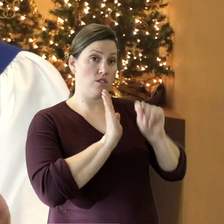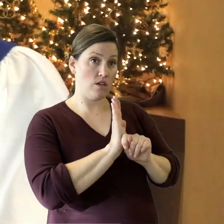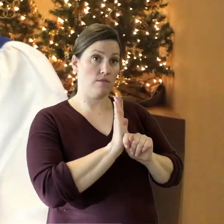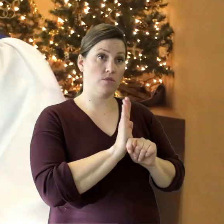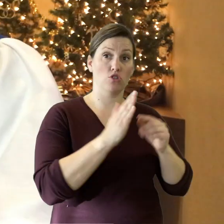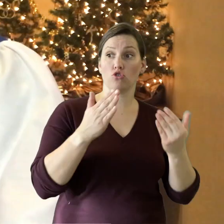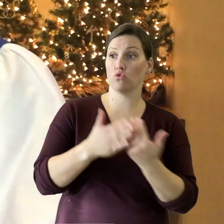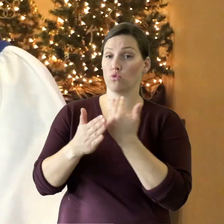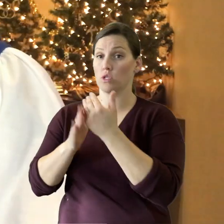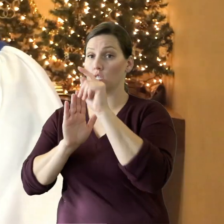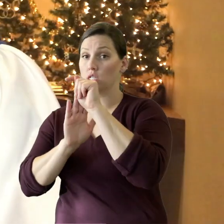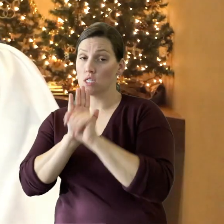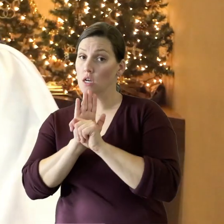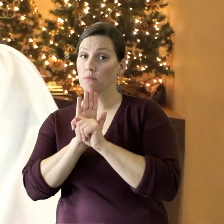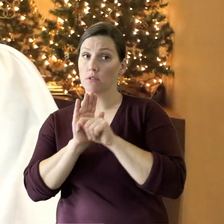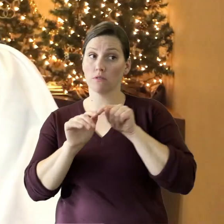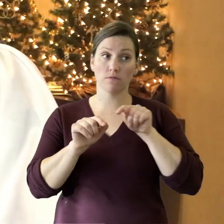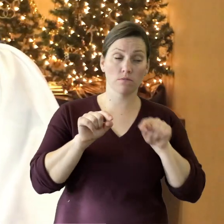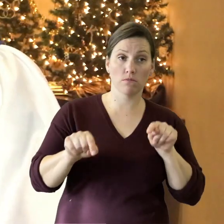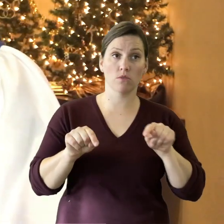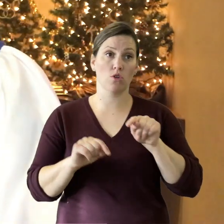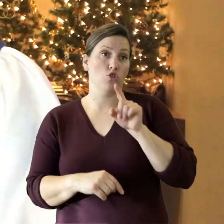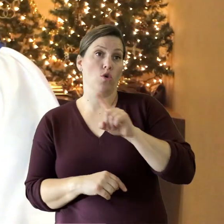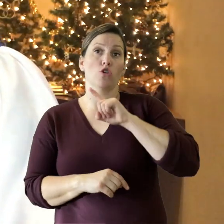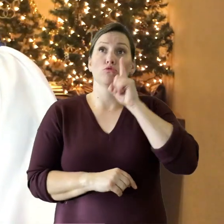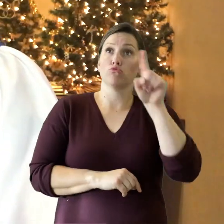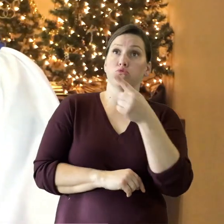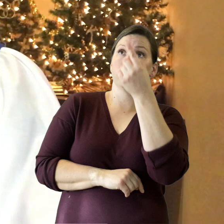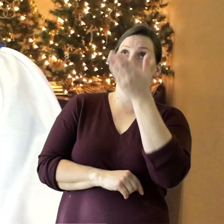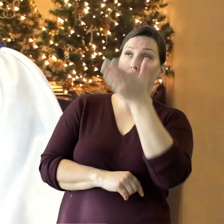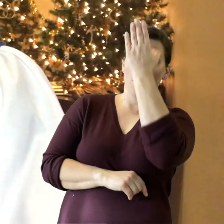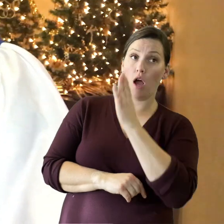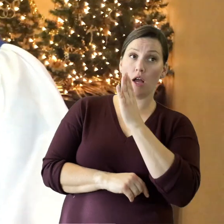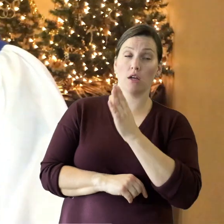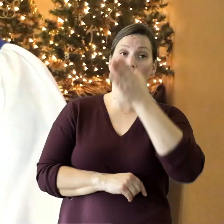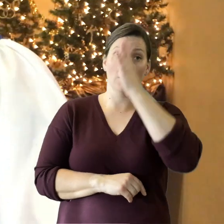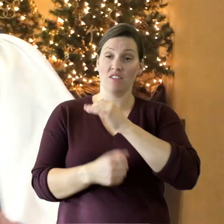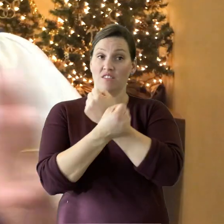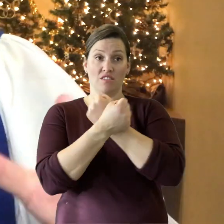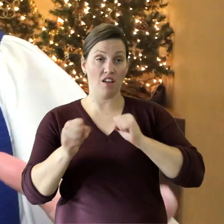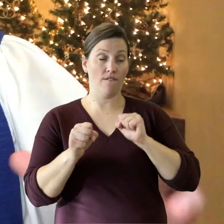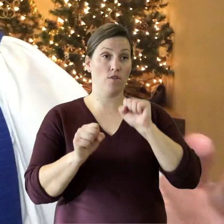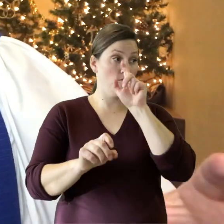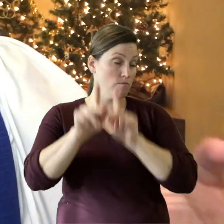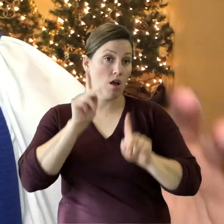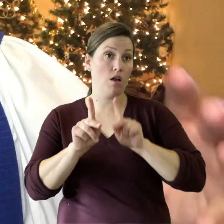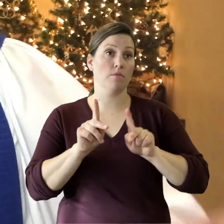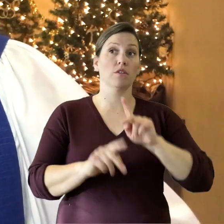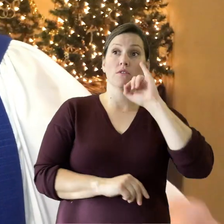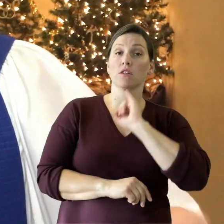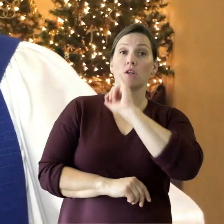Testament, God of the New Testament, the one true and only God, the God who saved his